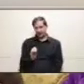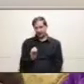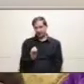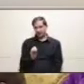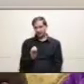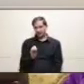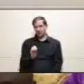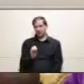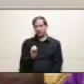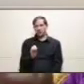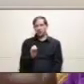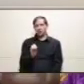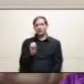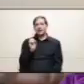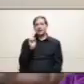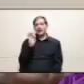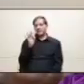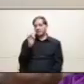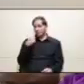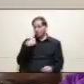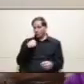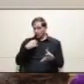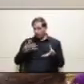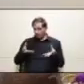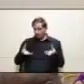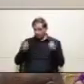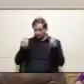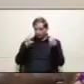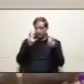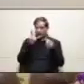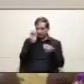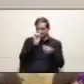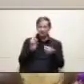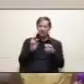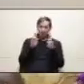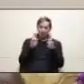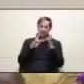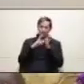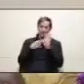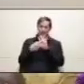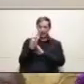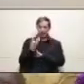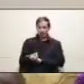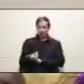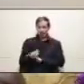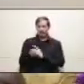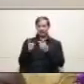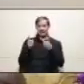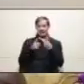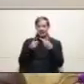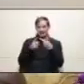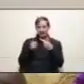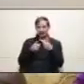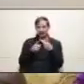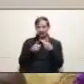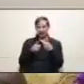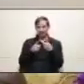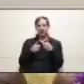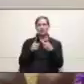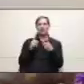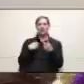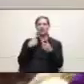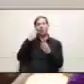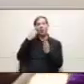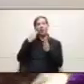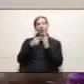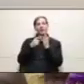84%. So I hope you do have a plan to get there and that you're working towards that. And then the second thing is actually just about the audit outcomes